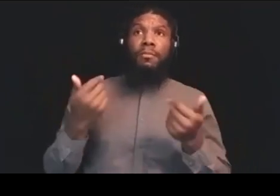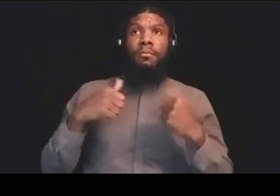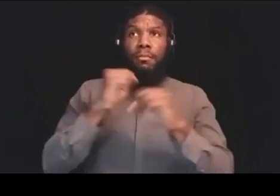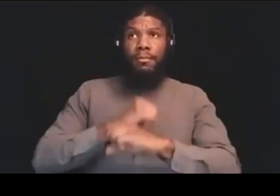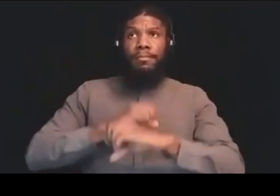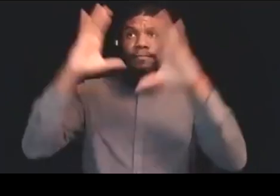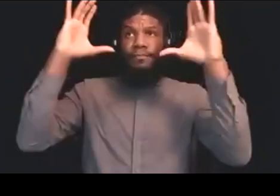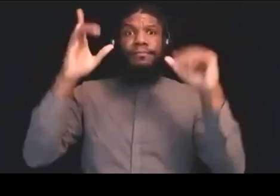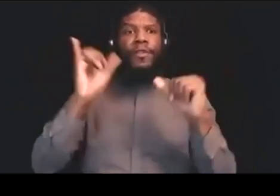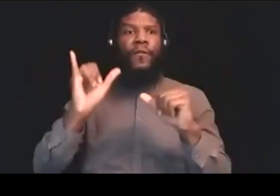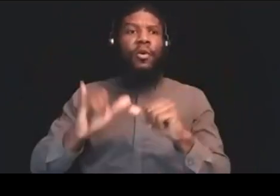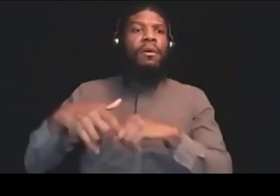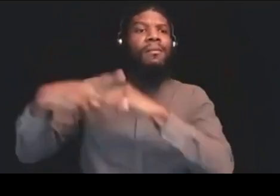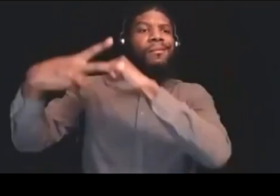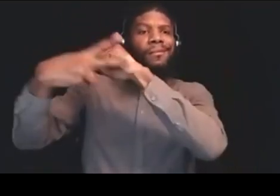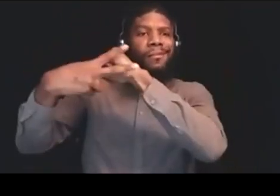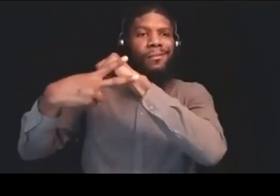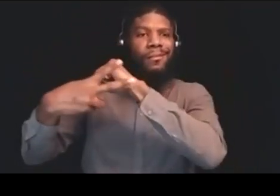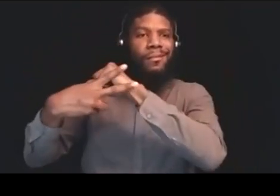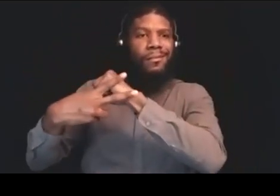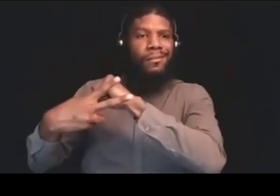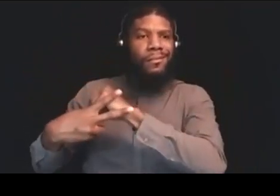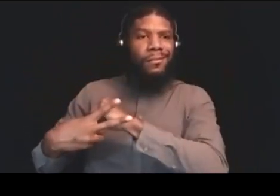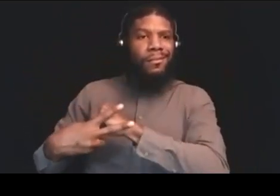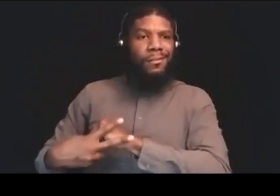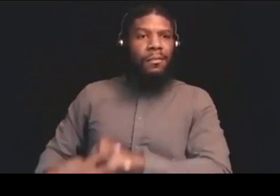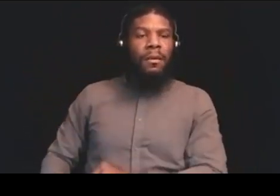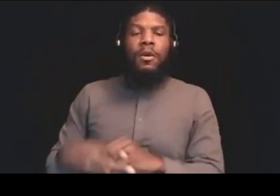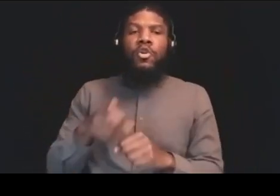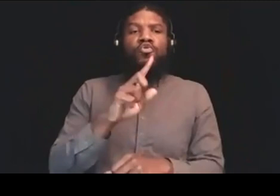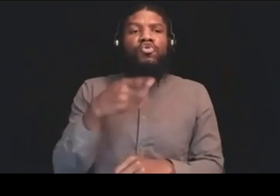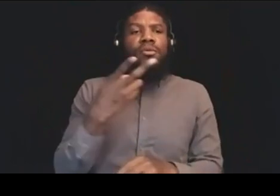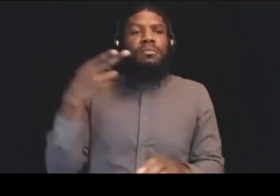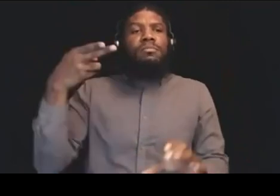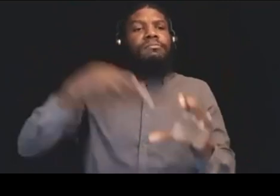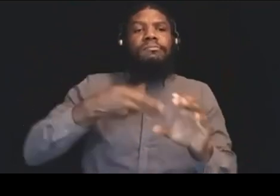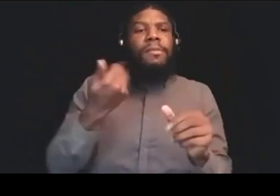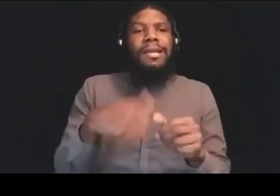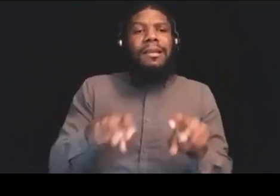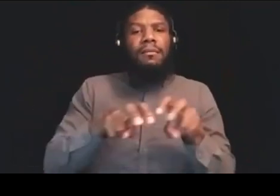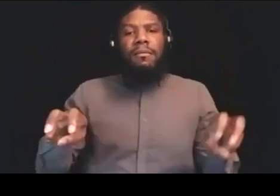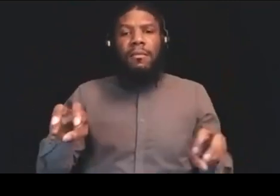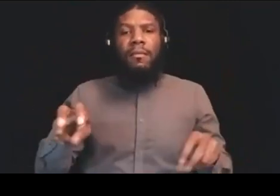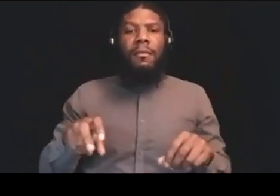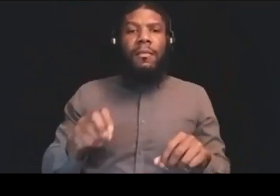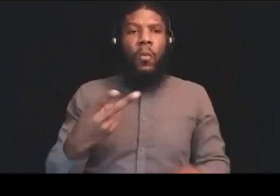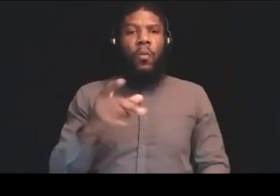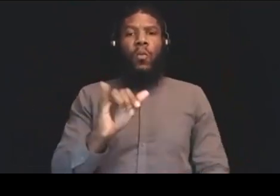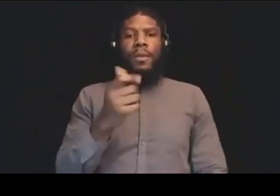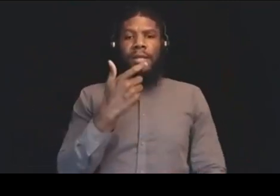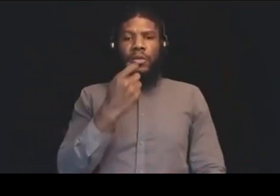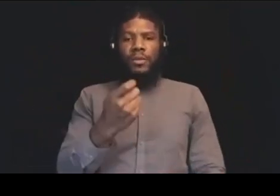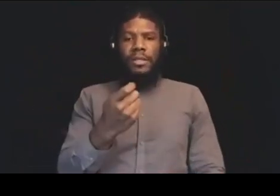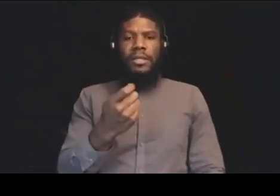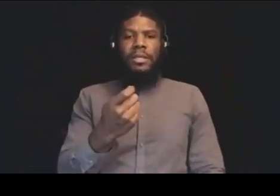repository where you sort of join whatever forum where you're sort of, you know, Oh, that's interesting. I'm